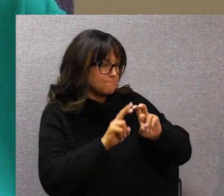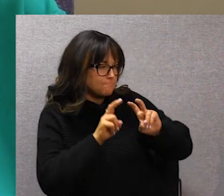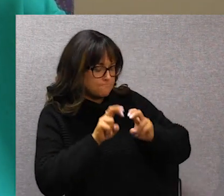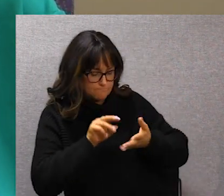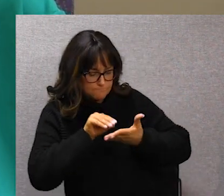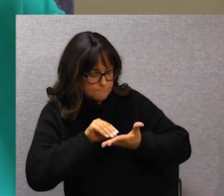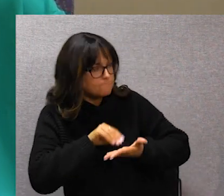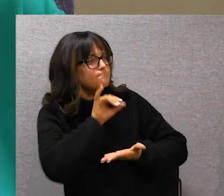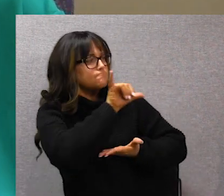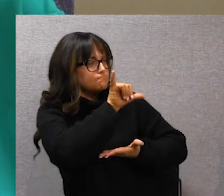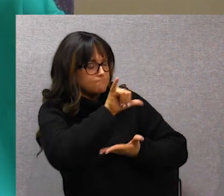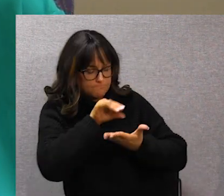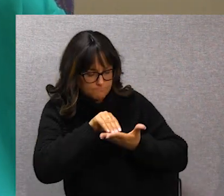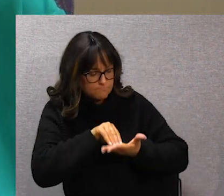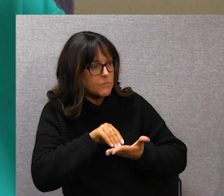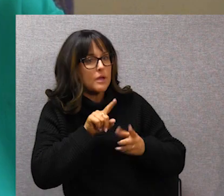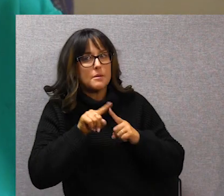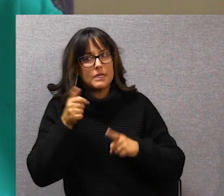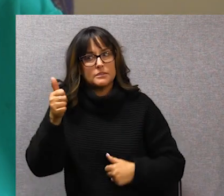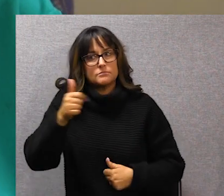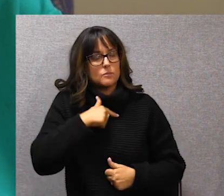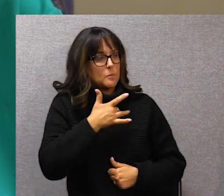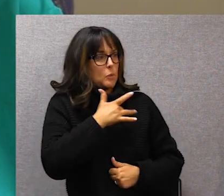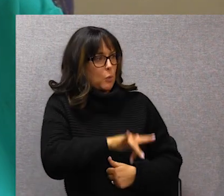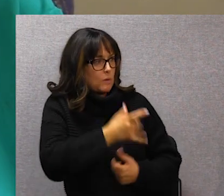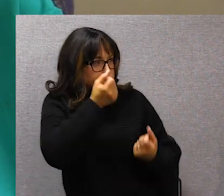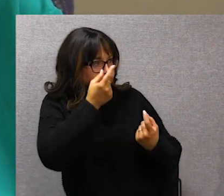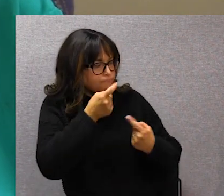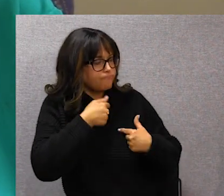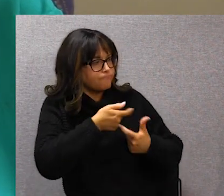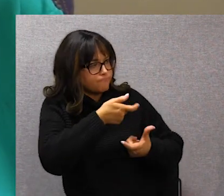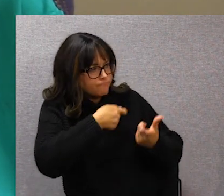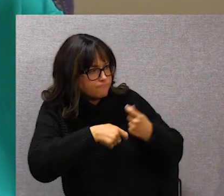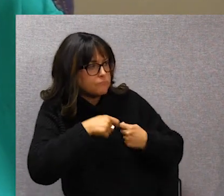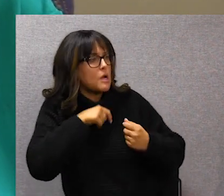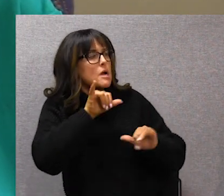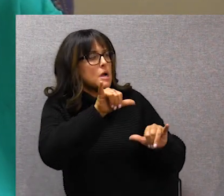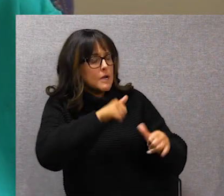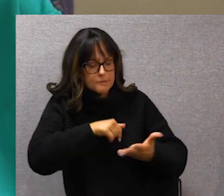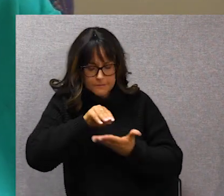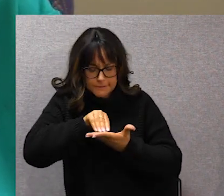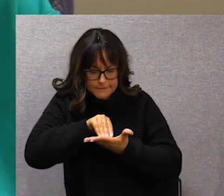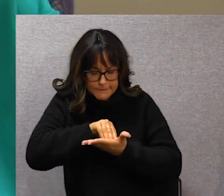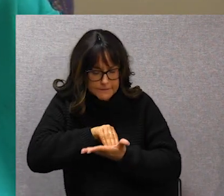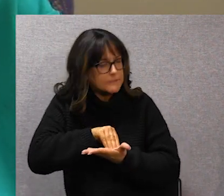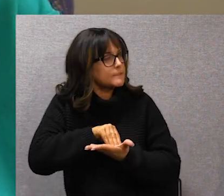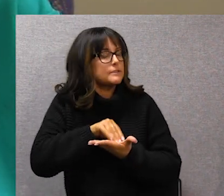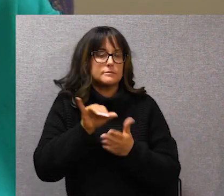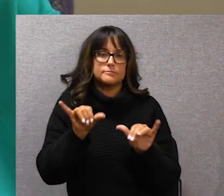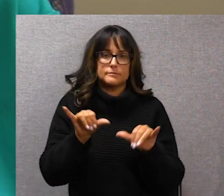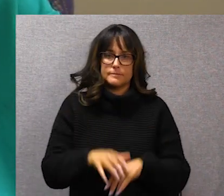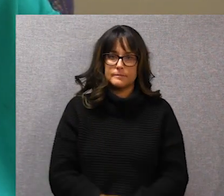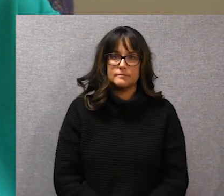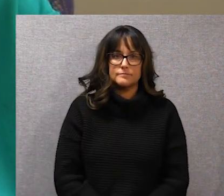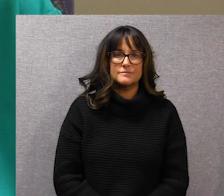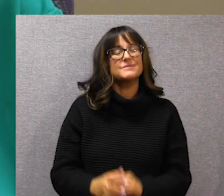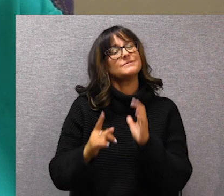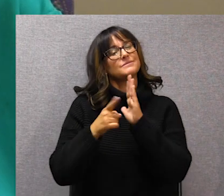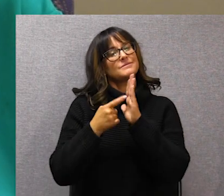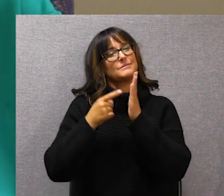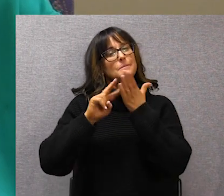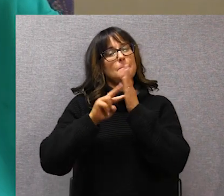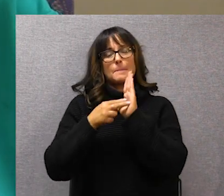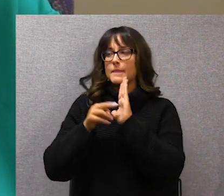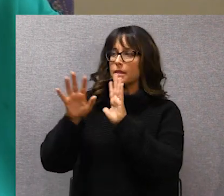trauma they've experienced in a way that is sensitive and that helps them to get the answers to the questions that they really need to ask.